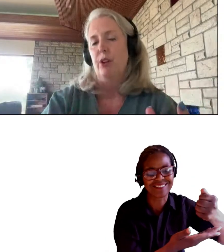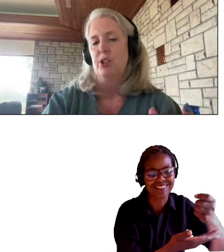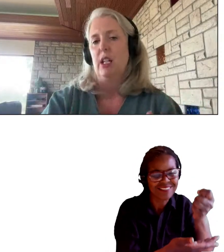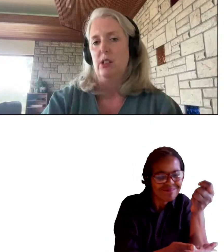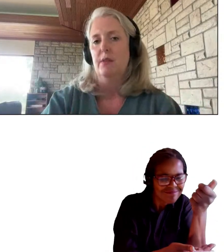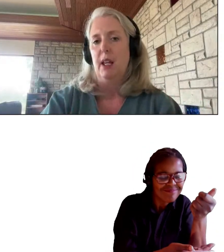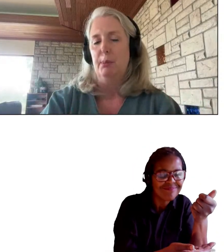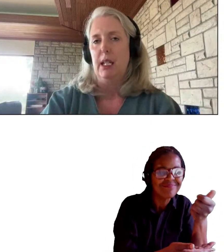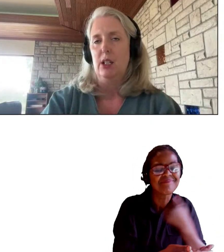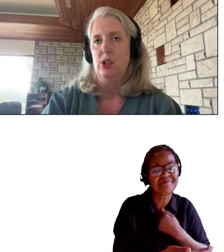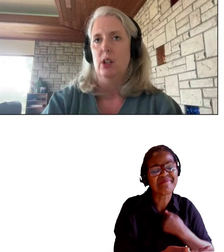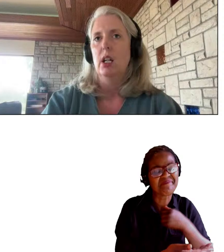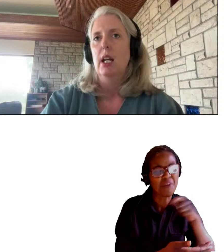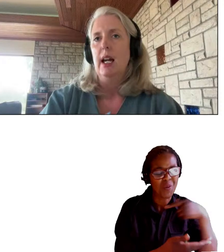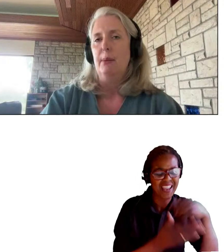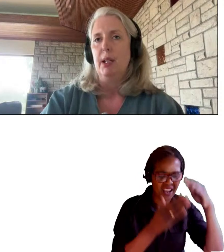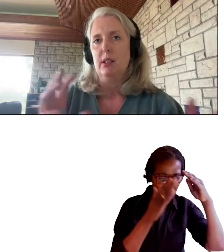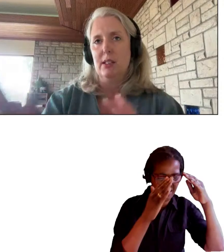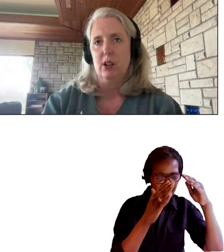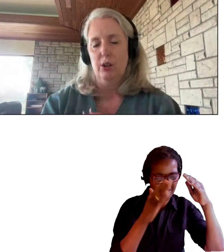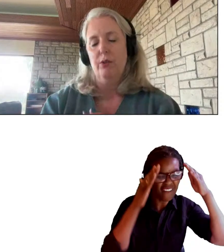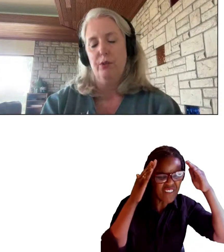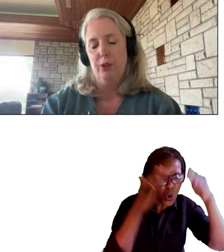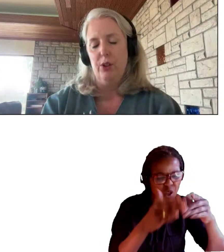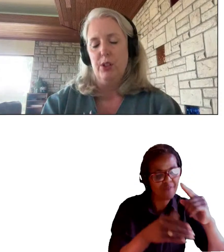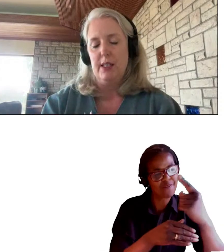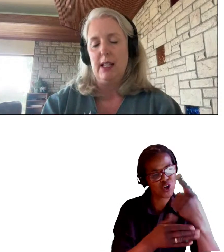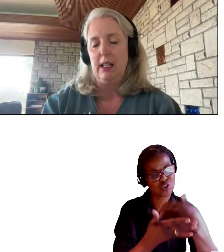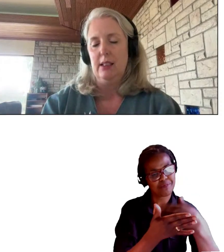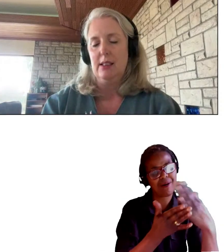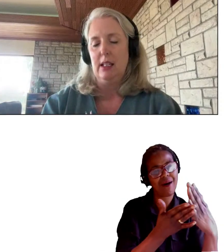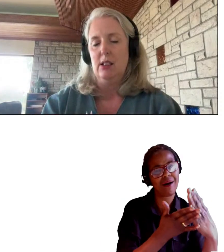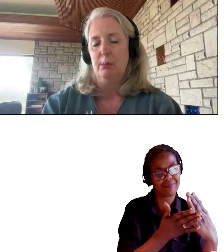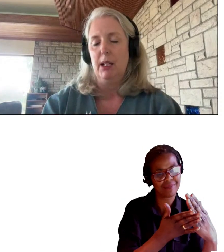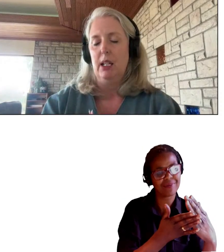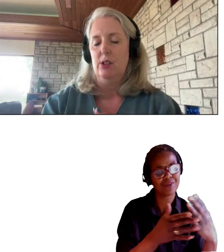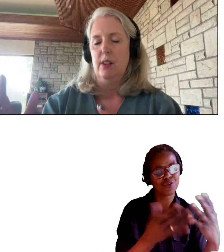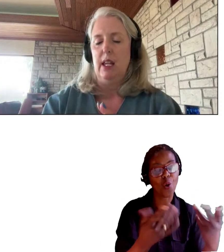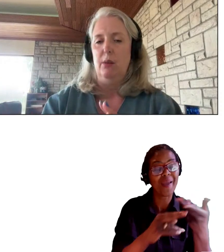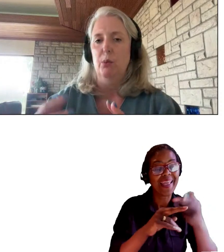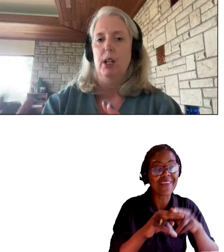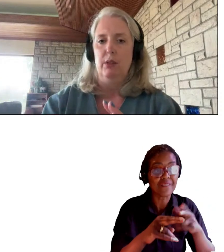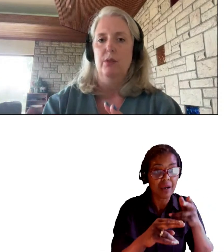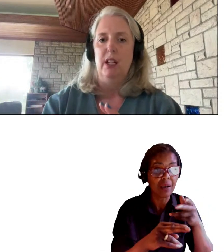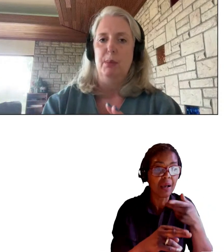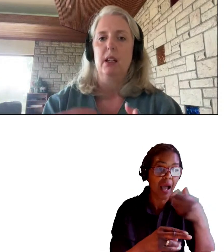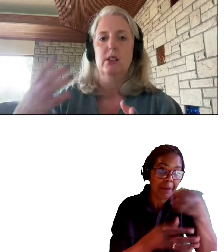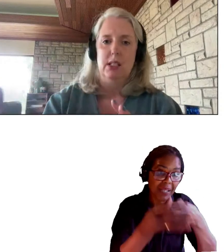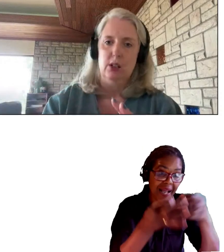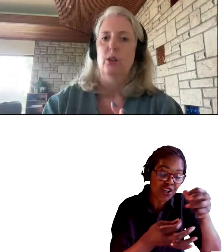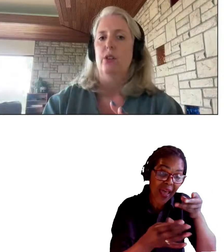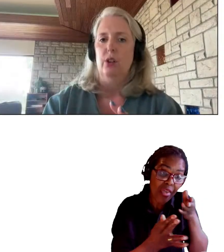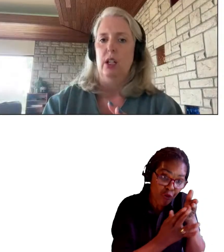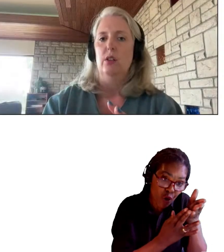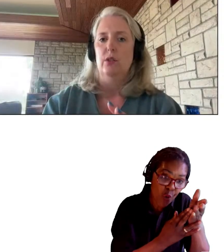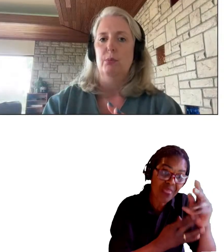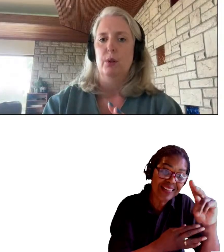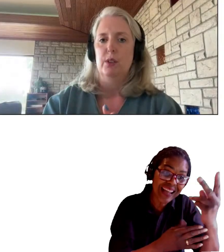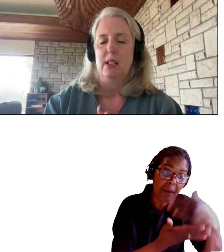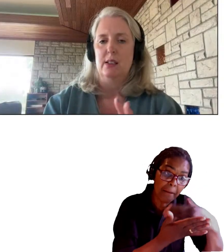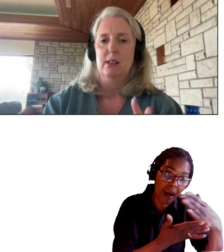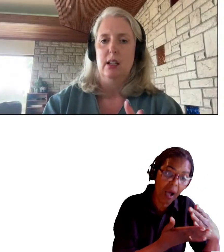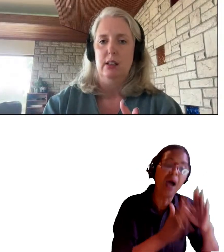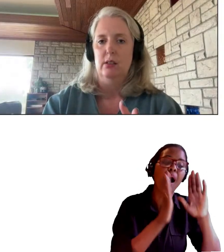the first stage of the application. Applicants that got through to the second stage application then were given feedback because they'd gone through an